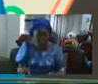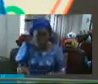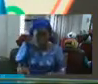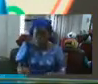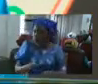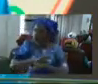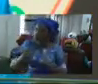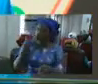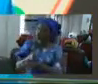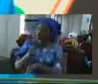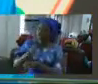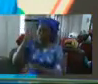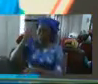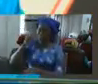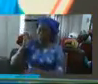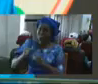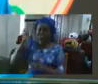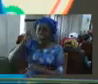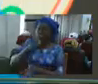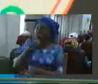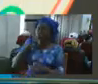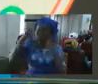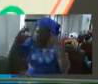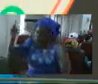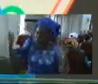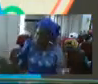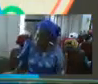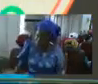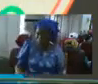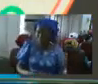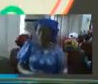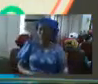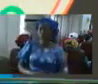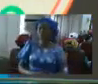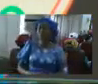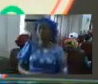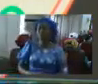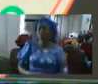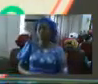blame him if he makes mistakes. They are trying.